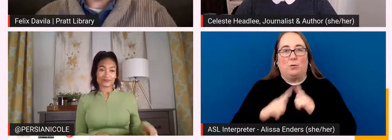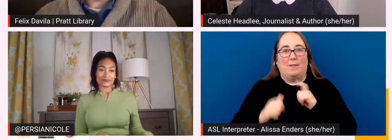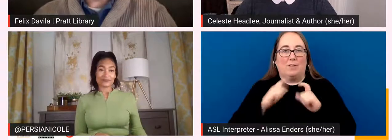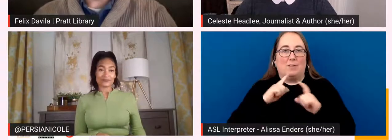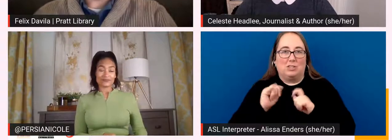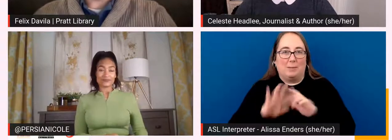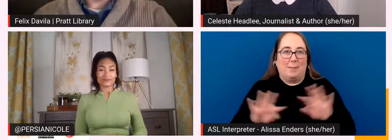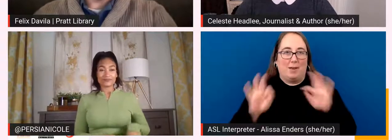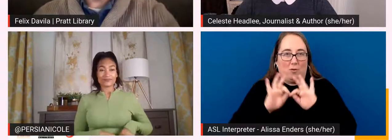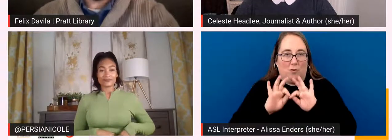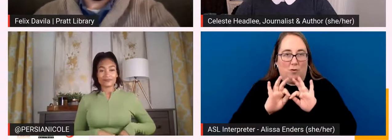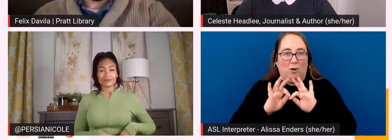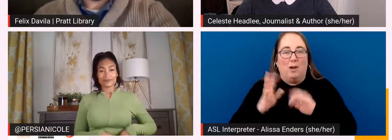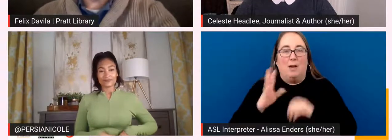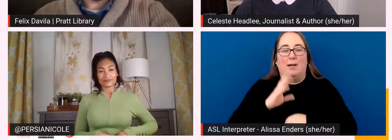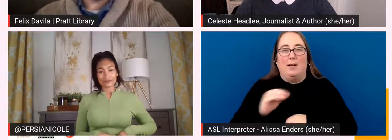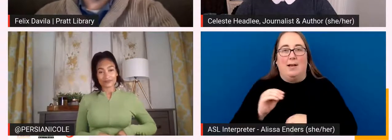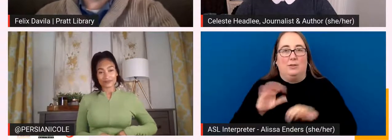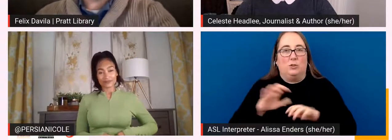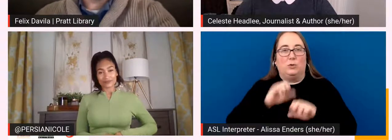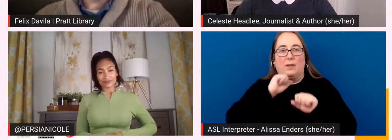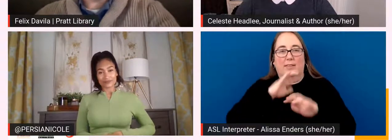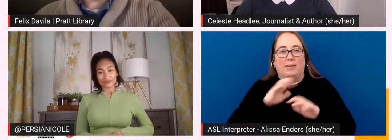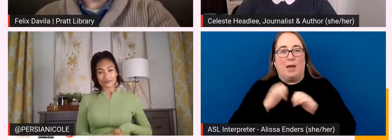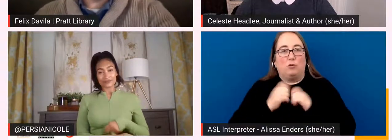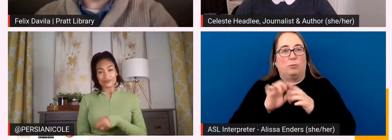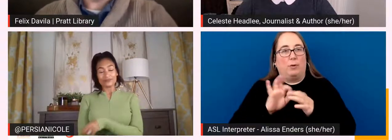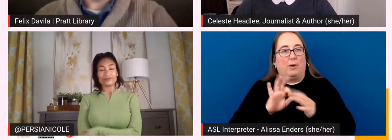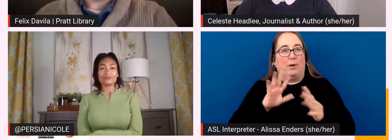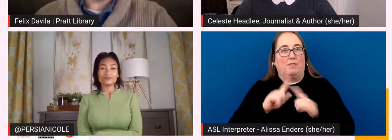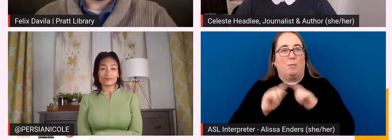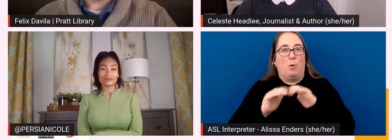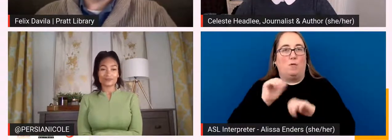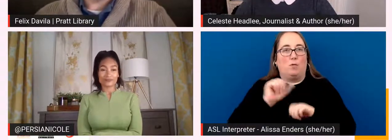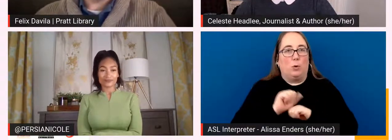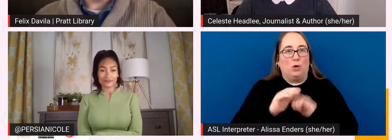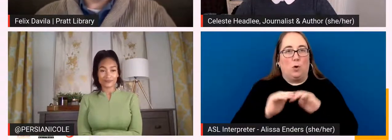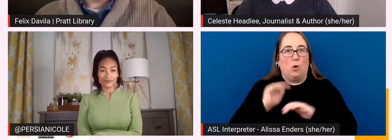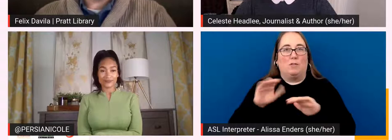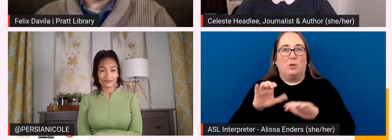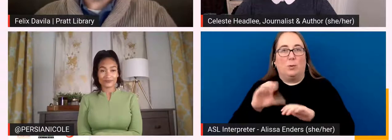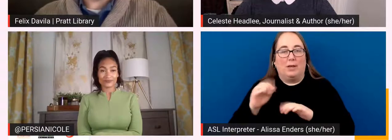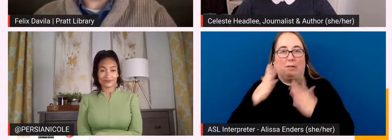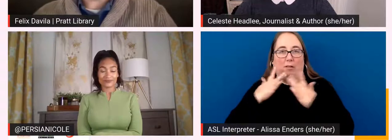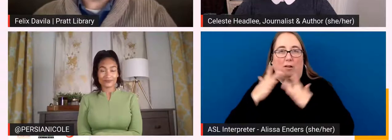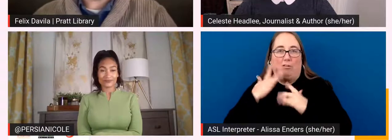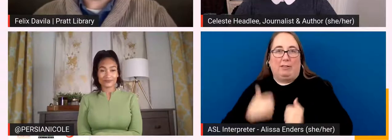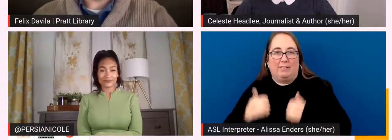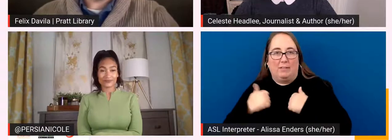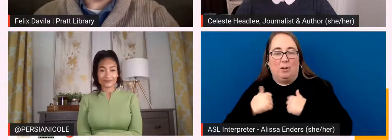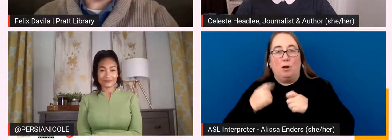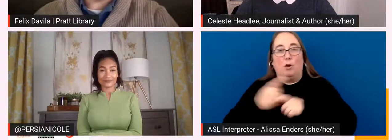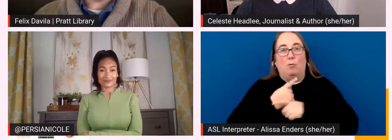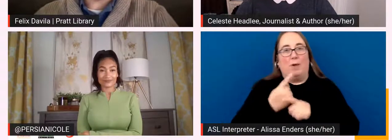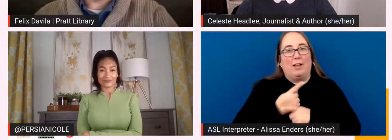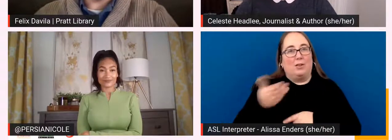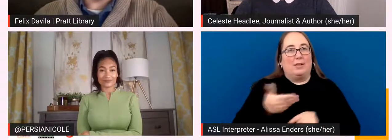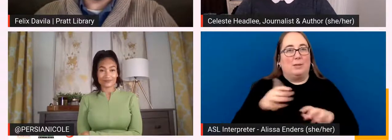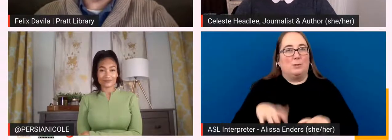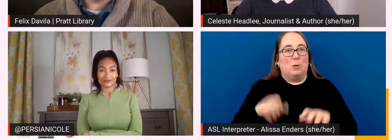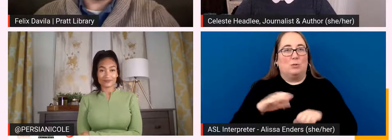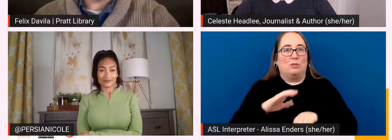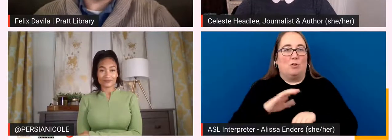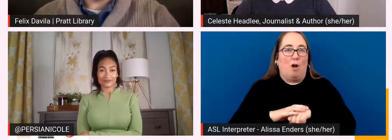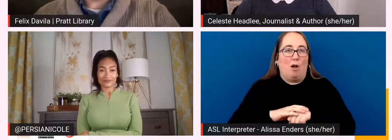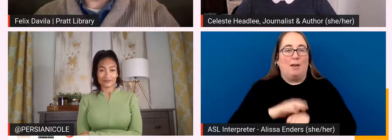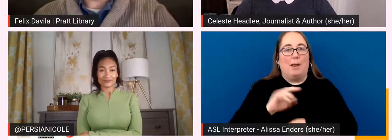Matter, and Do Nothing, How to Break Away from Overworking, Overdoing, and Underliving. She's a regular guest host on NPR and American